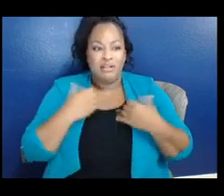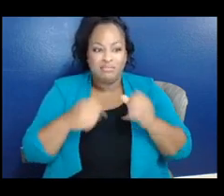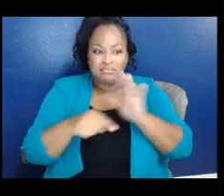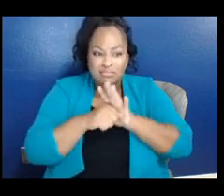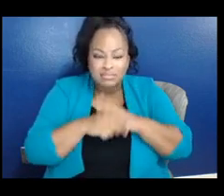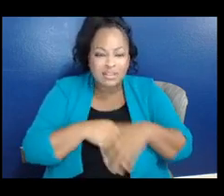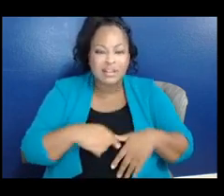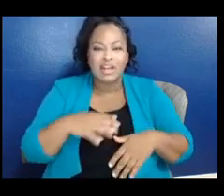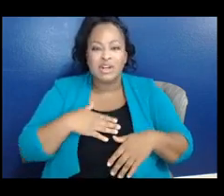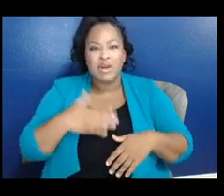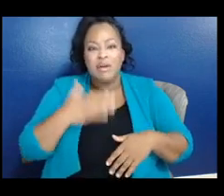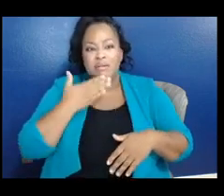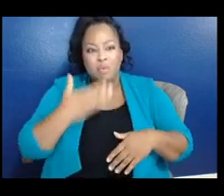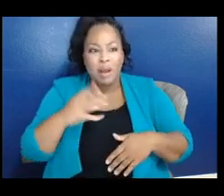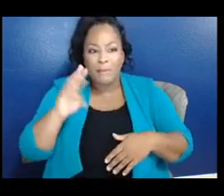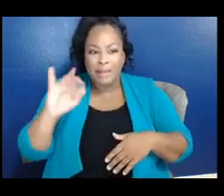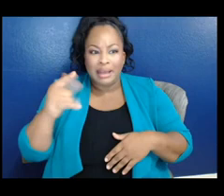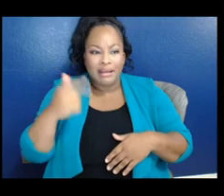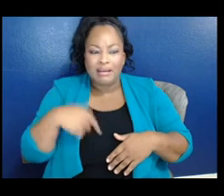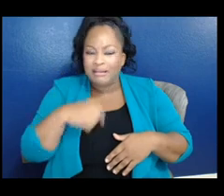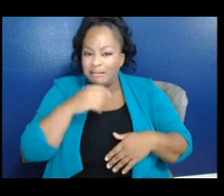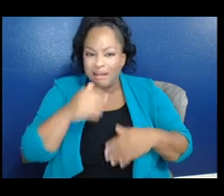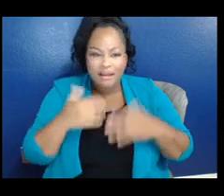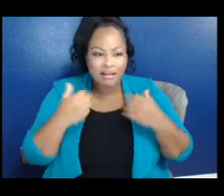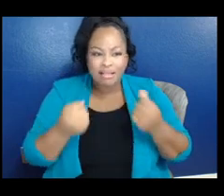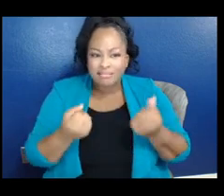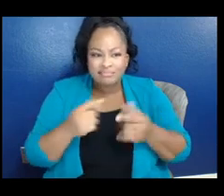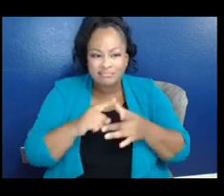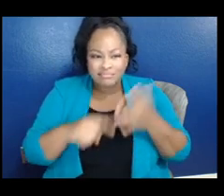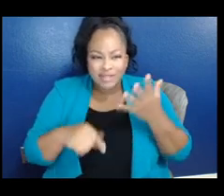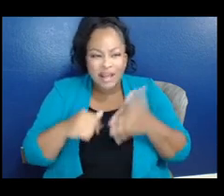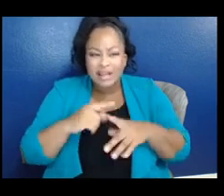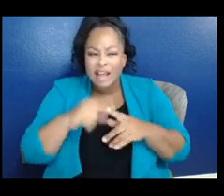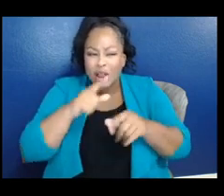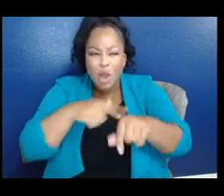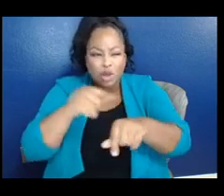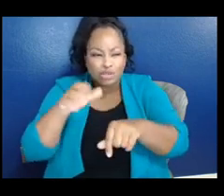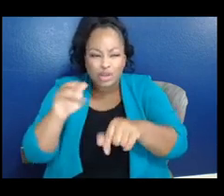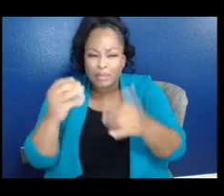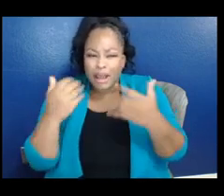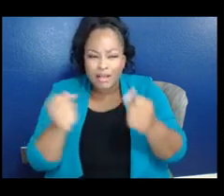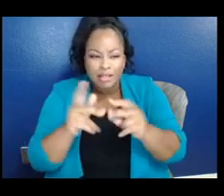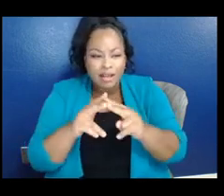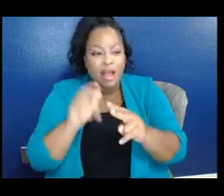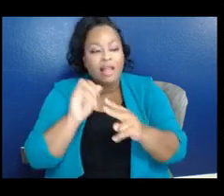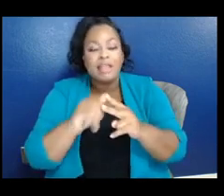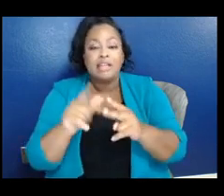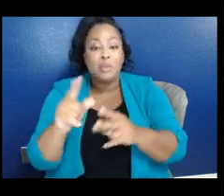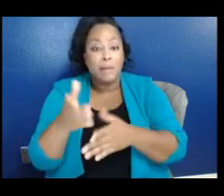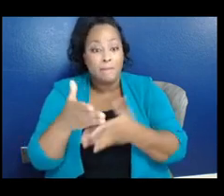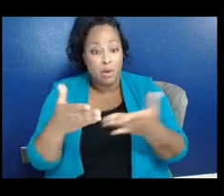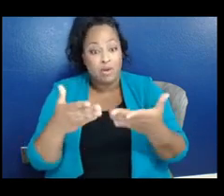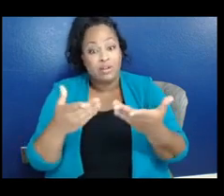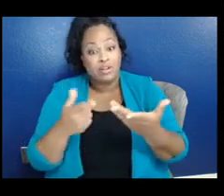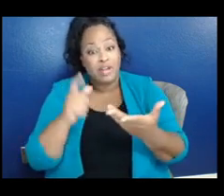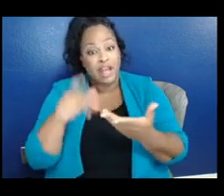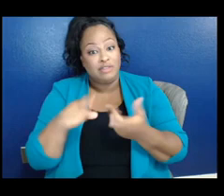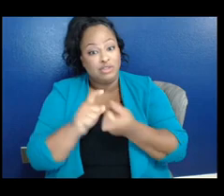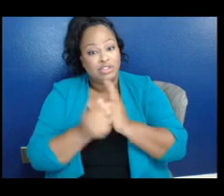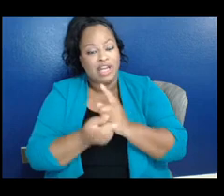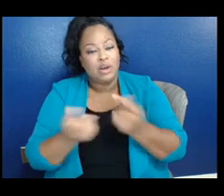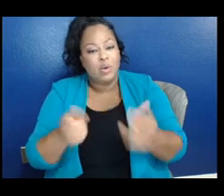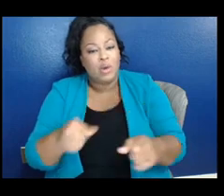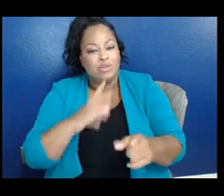your well-being. It's not benign in your long-term health. And so I think that's really part of what we need to change as we talk